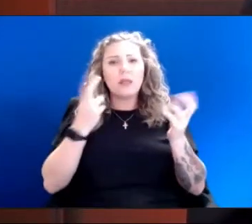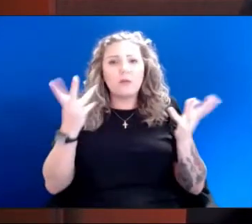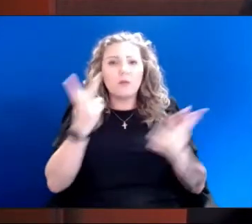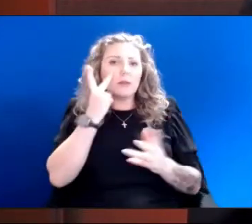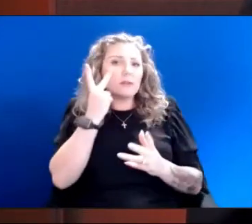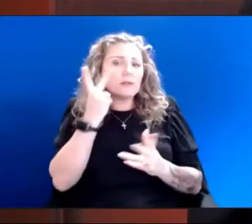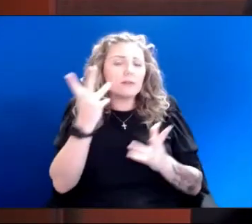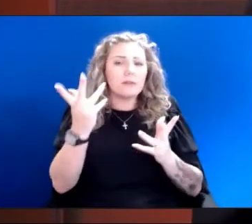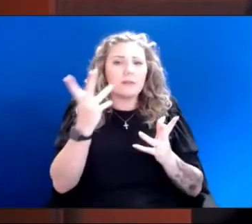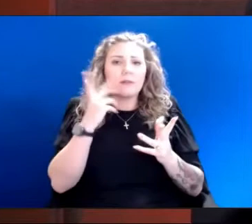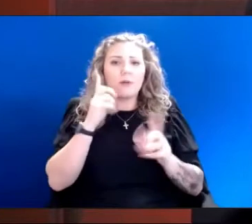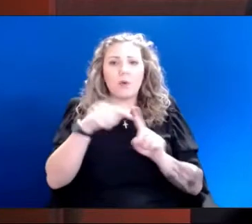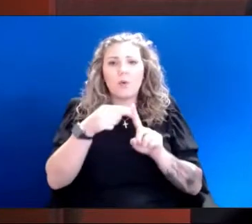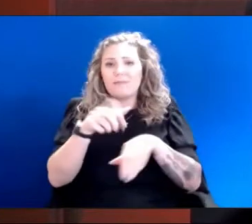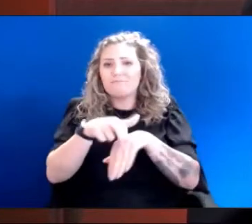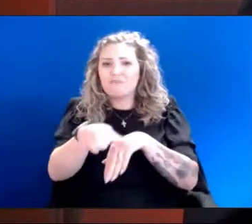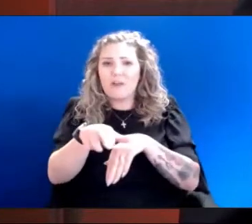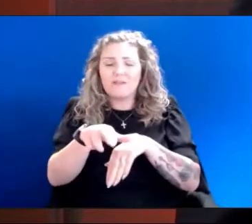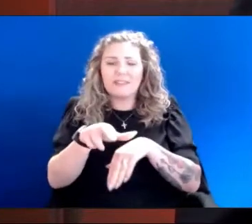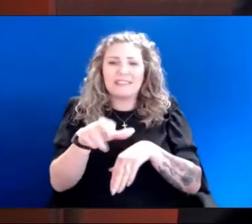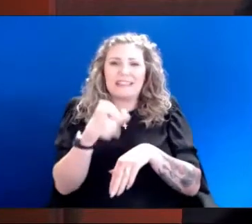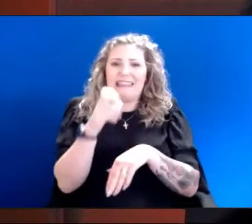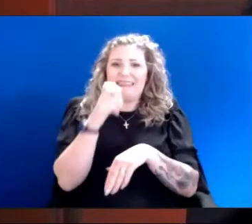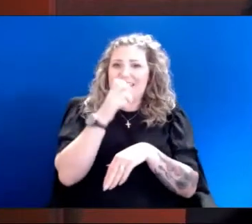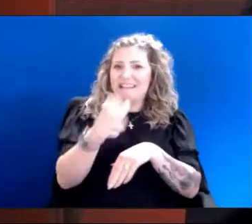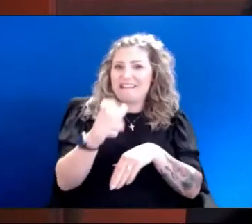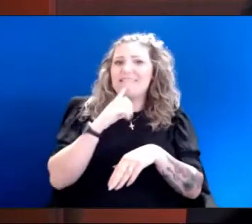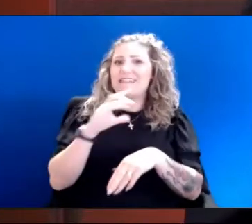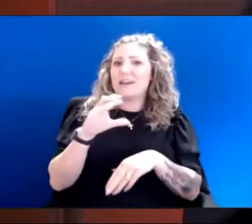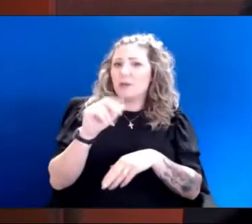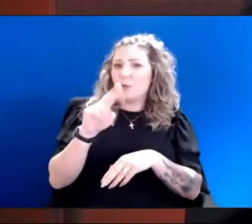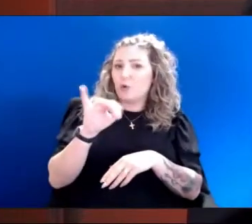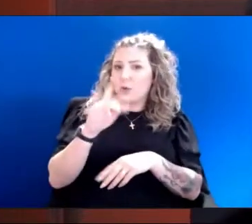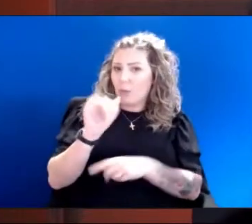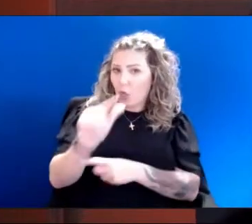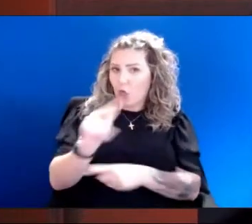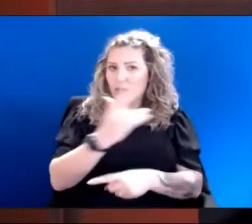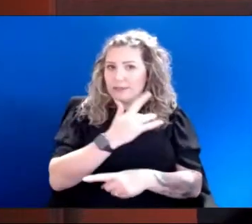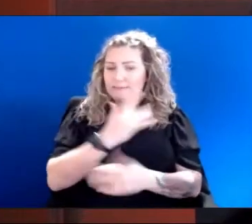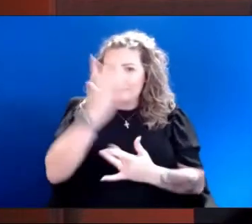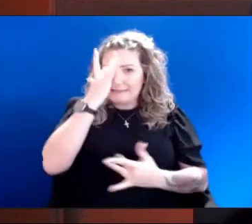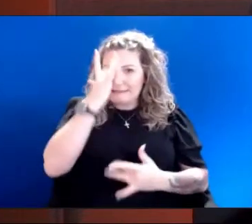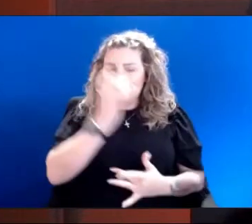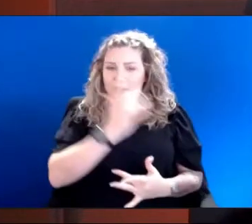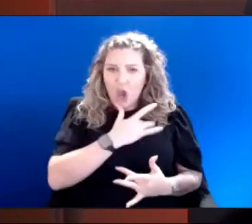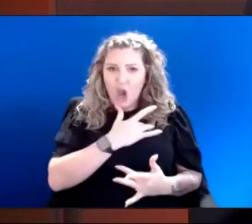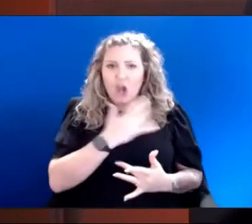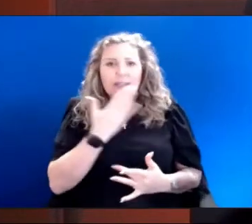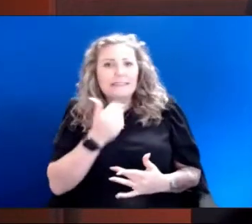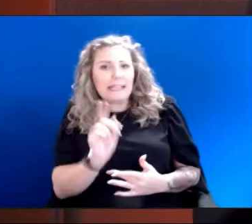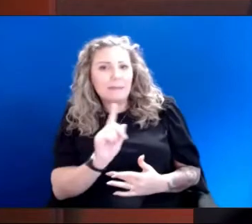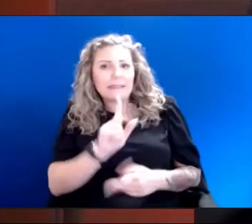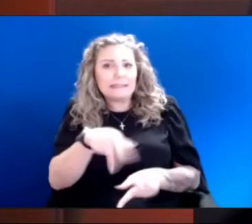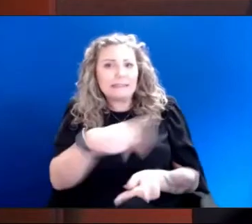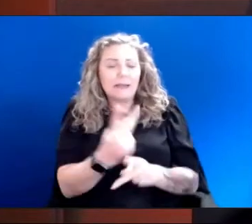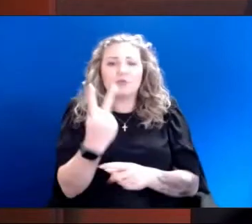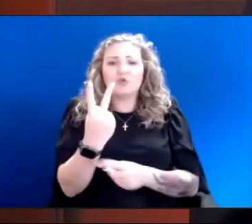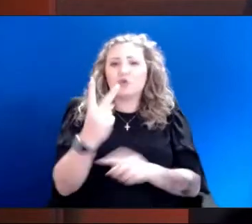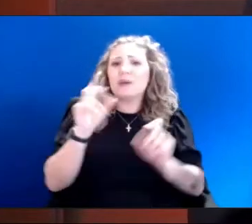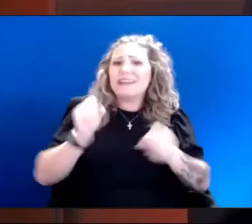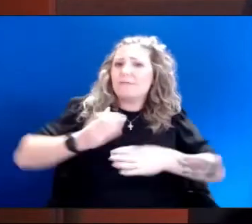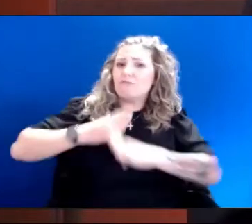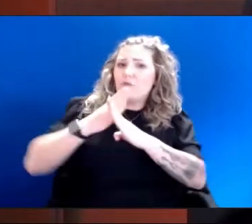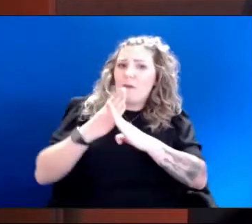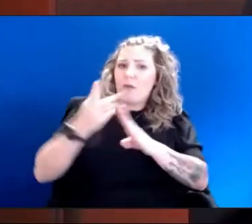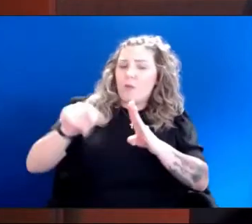when I reference the non-communicable diseases, those are the heart disease, those are diabetes type 2, and other different issues